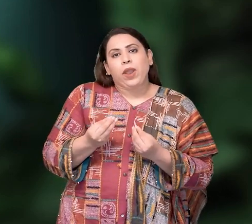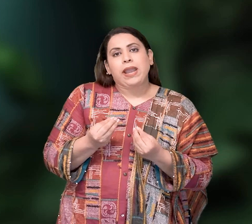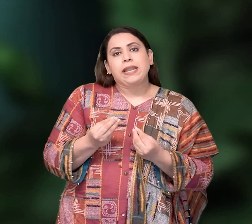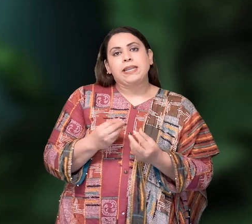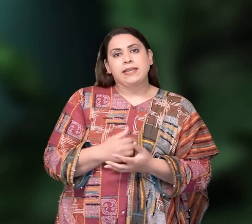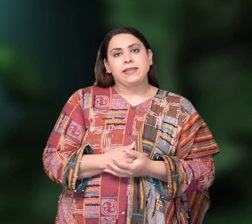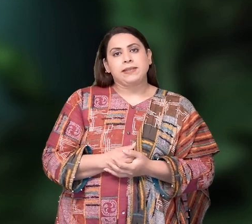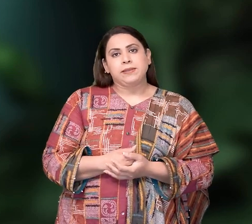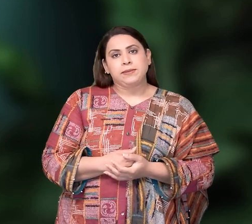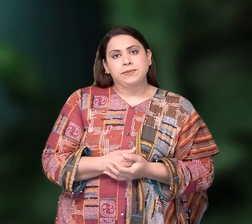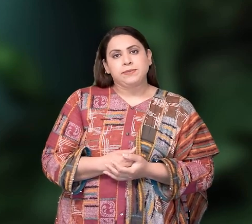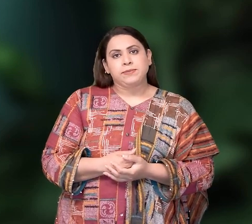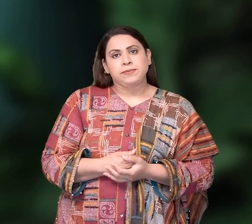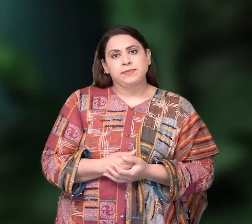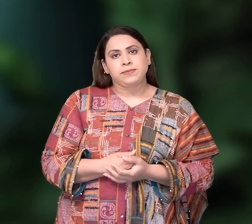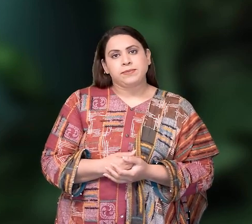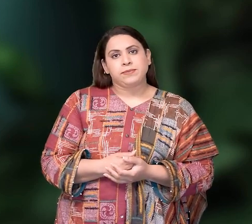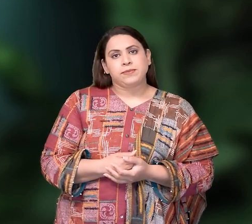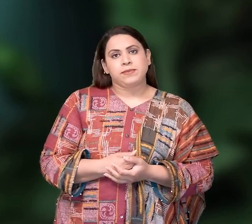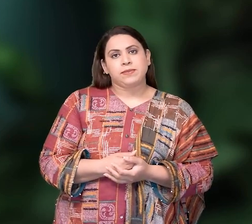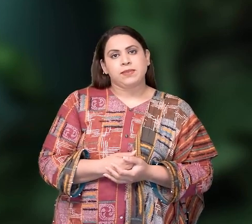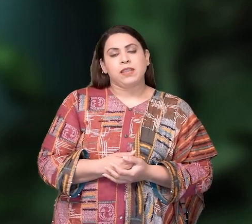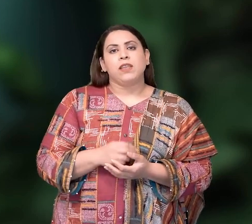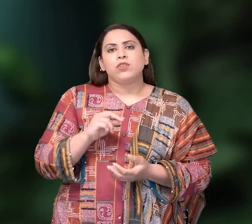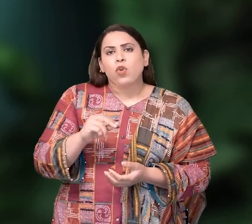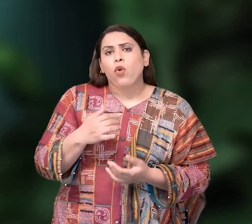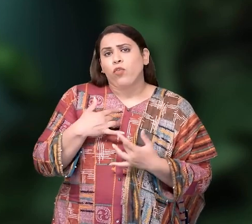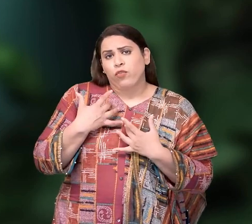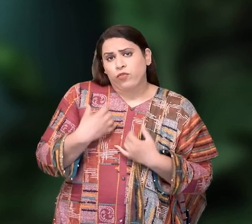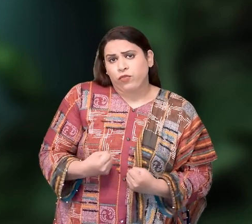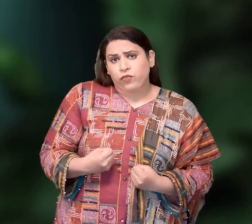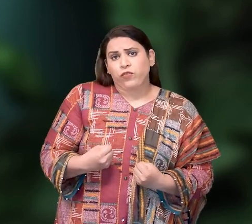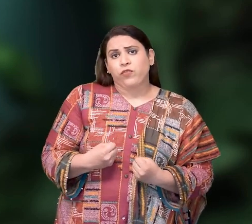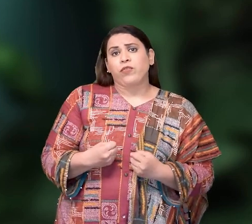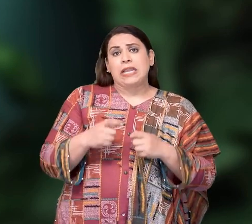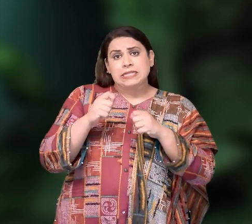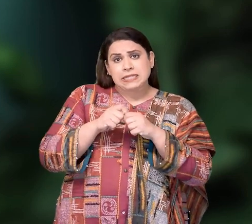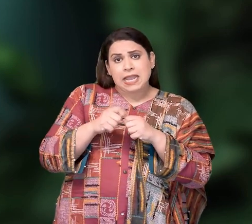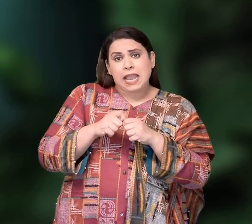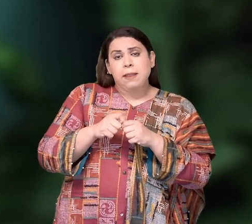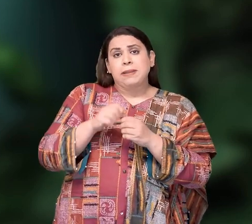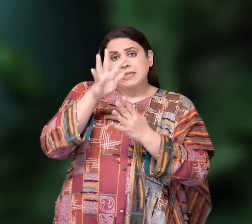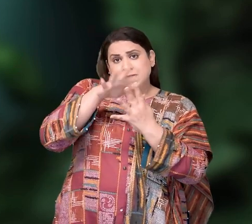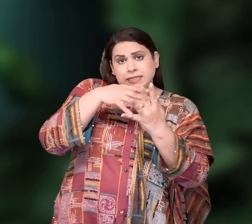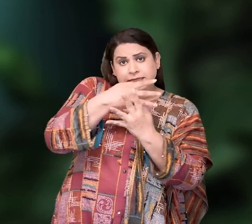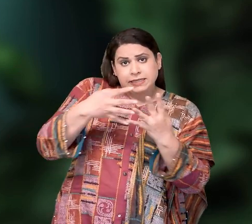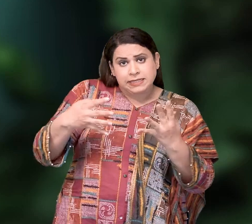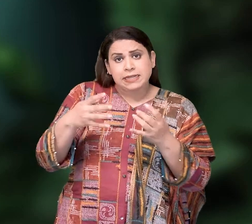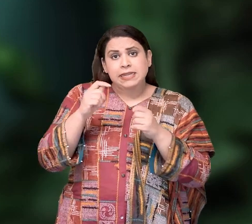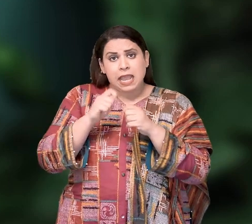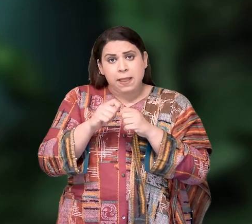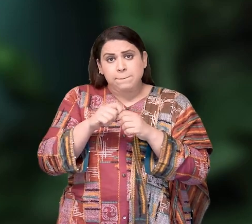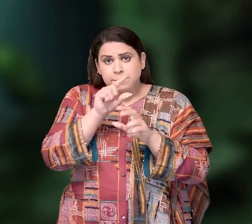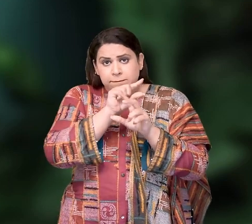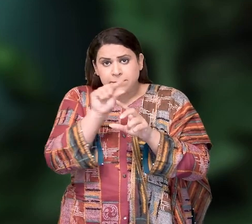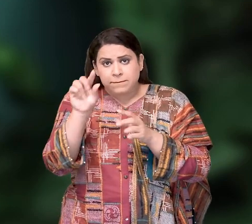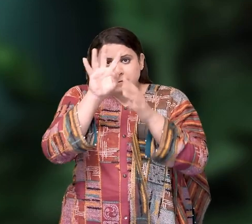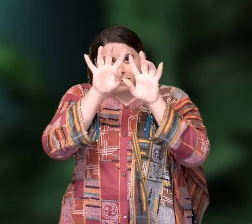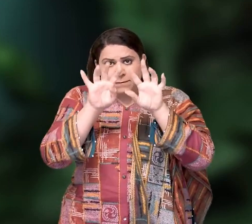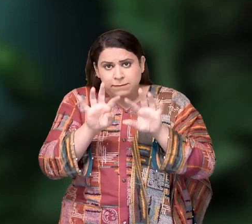to extinction. So we established an online database which stores all that, and it